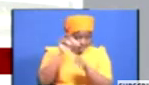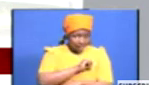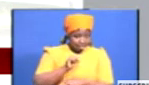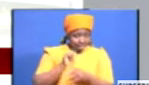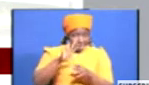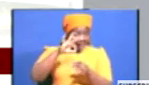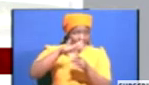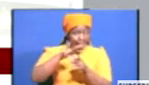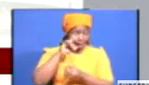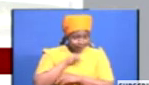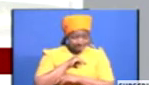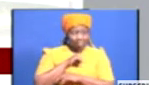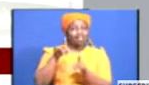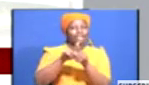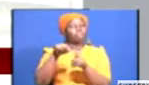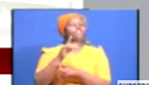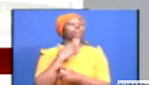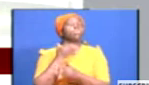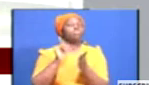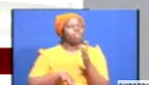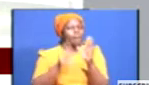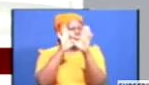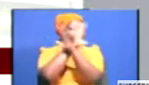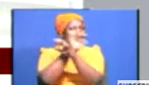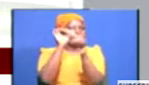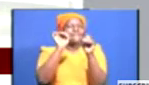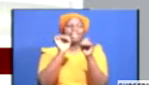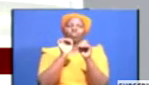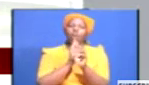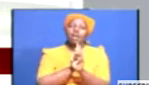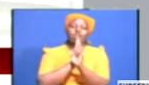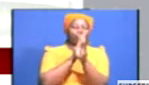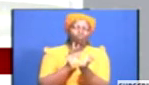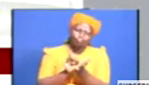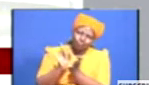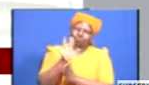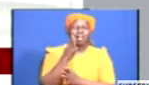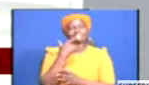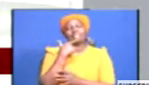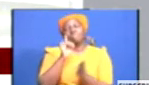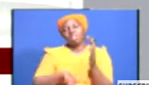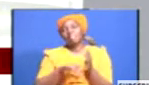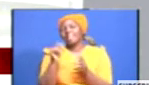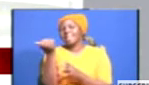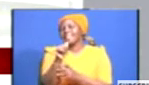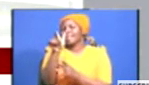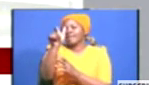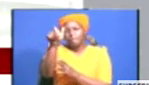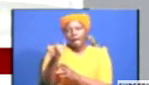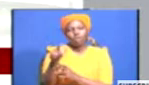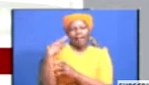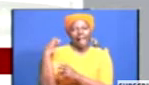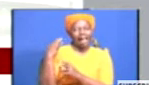also wants the presidential results dismissed, stating that no candidate attained the 50 plus 1 threshold